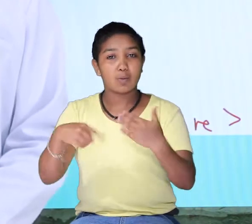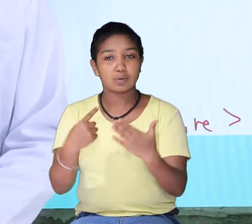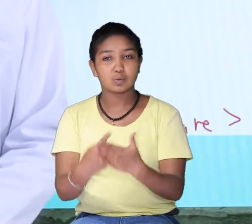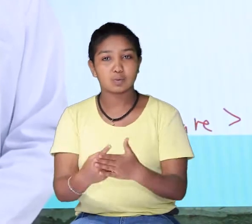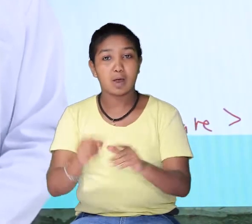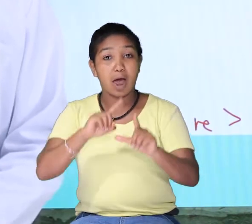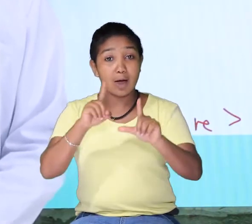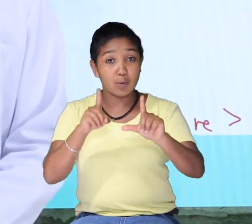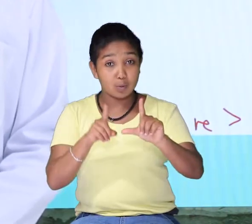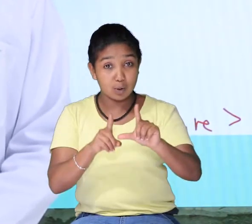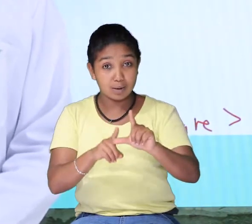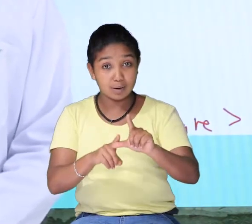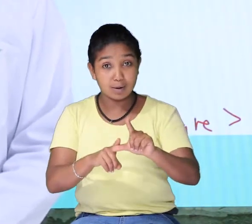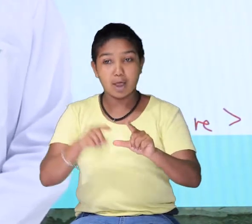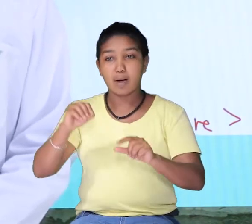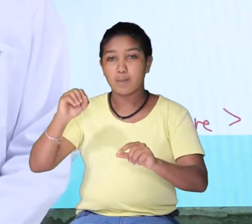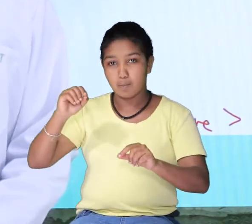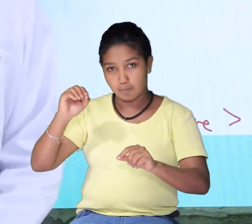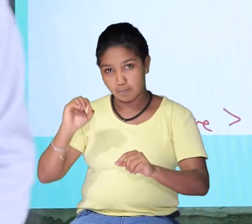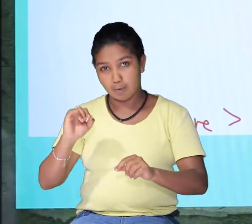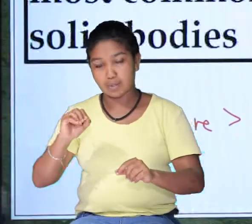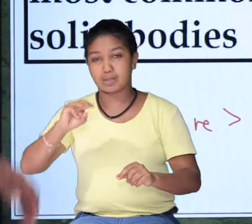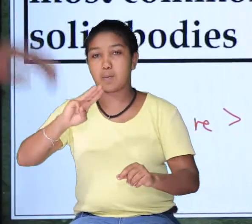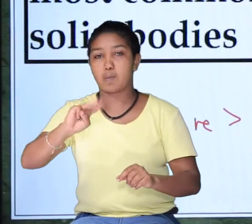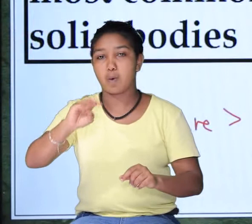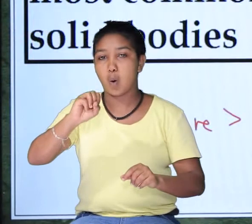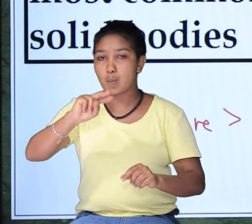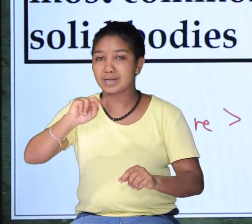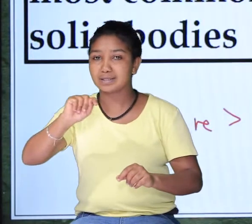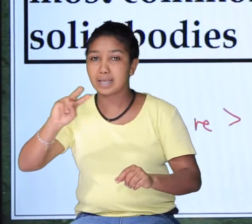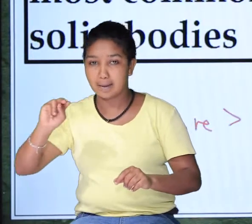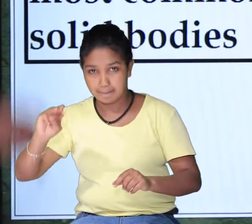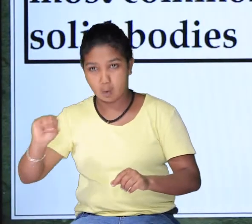the angular momentum, the concept of angular momentum.